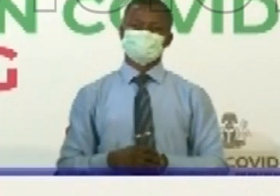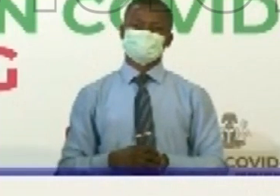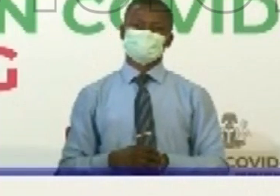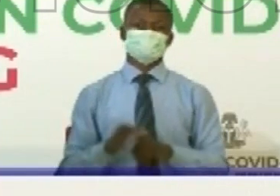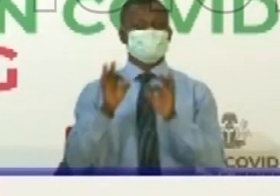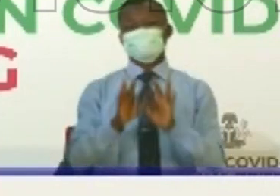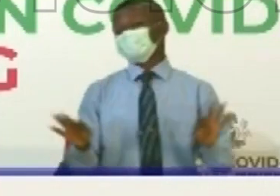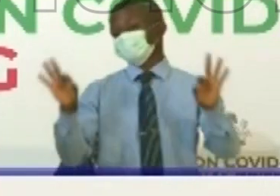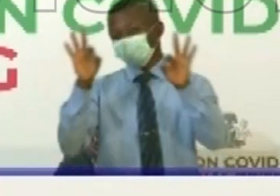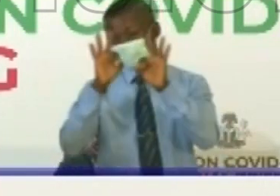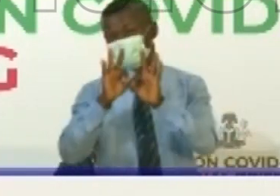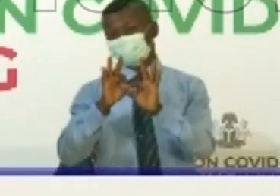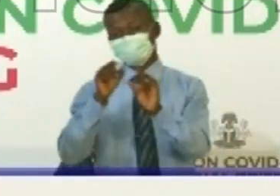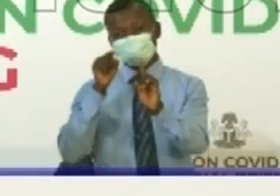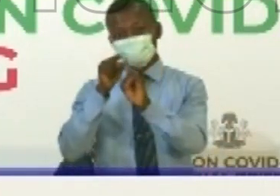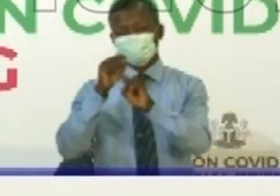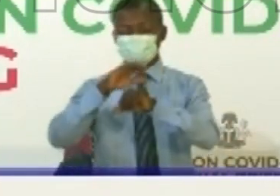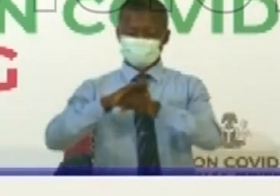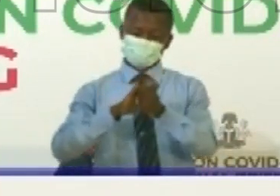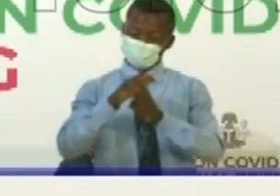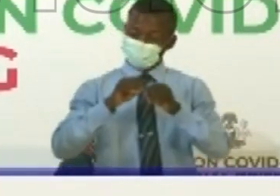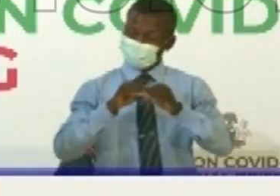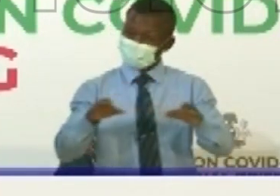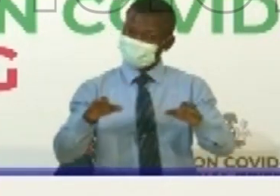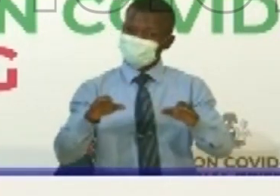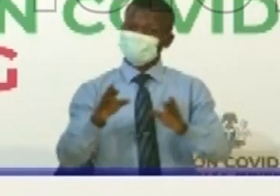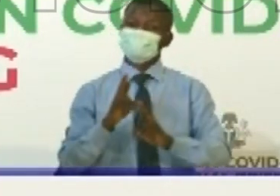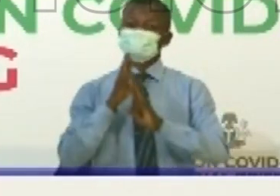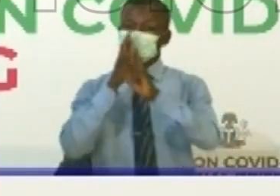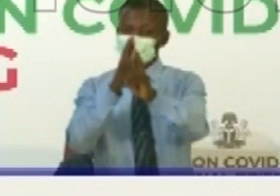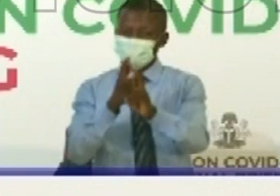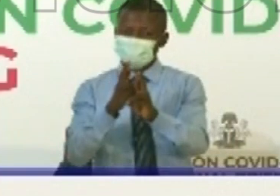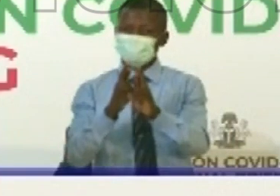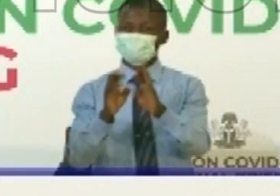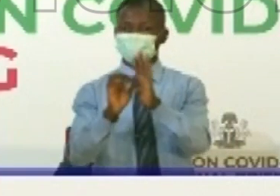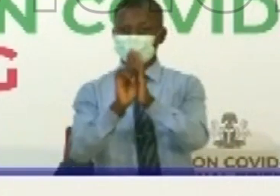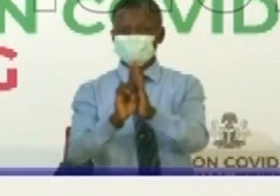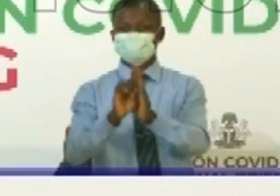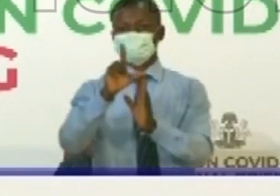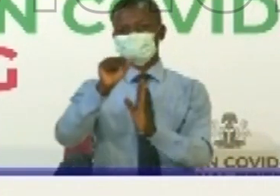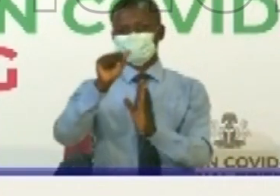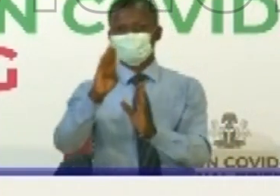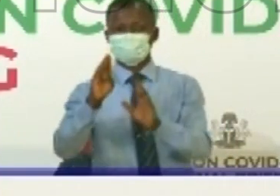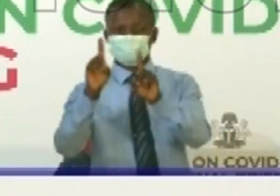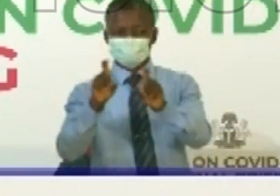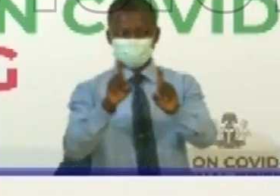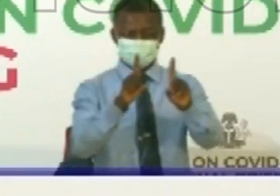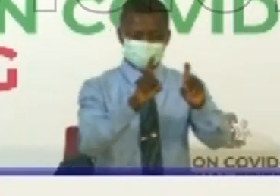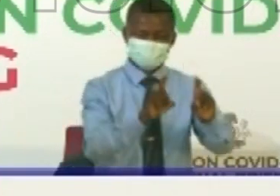Important components on COVID-19 response, such as laboratory testing, home-based care,